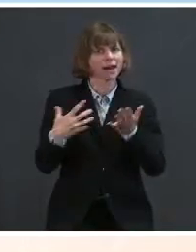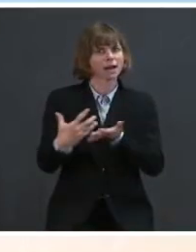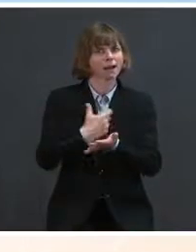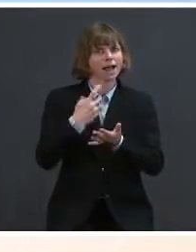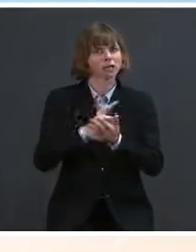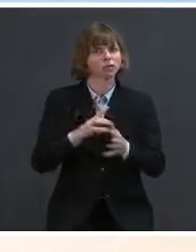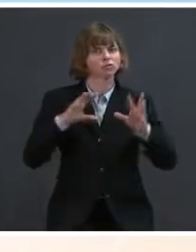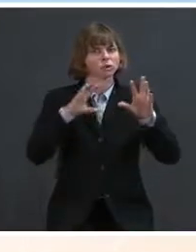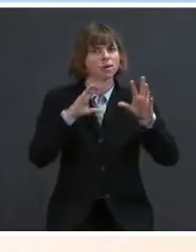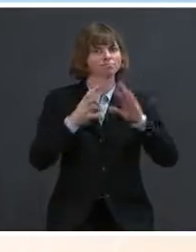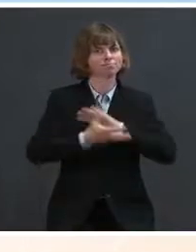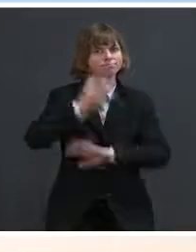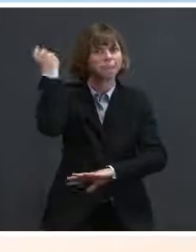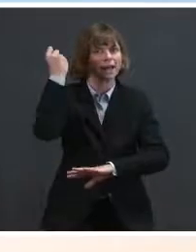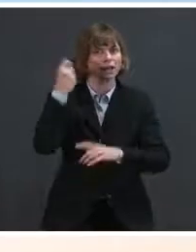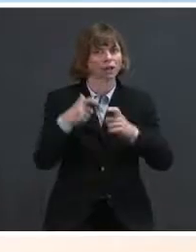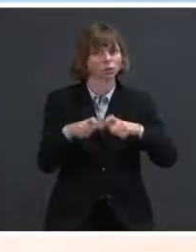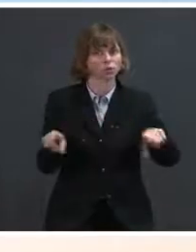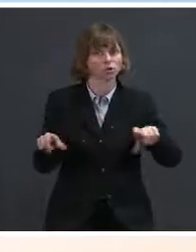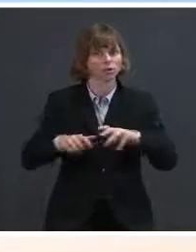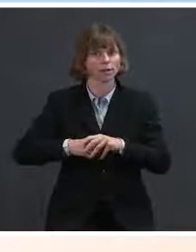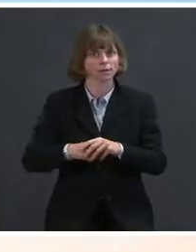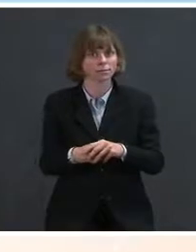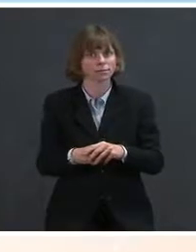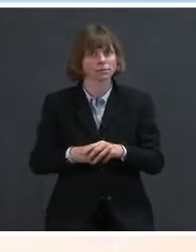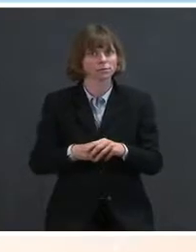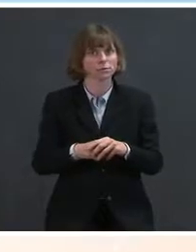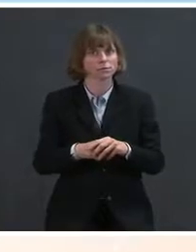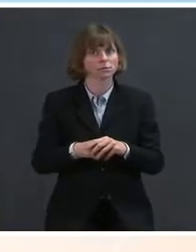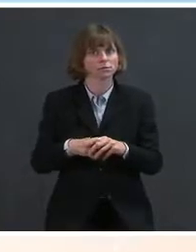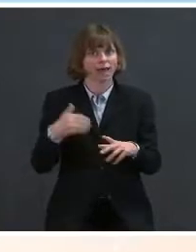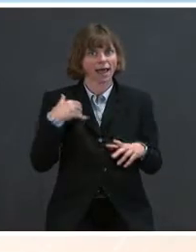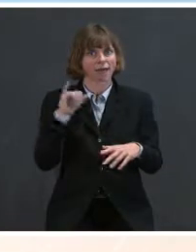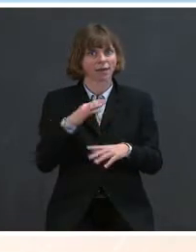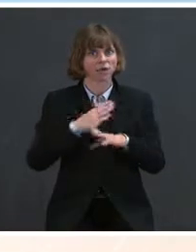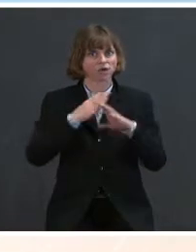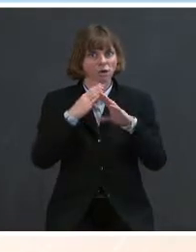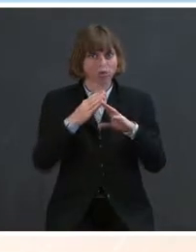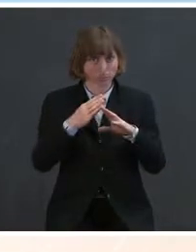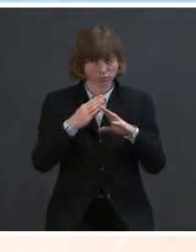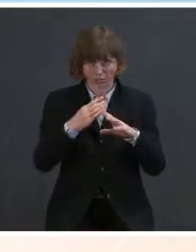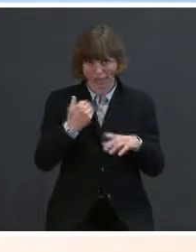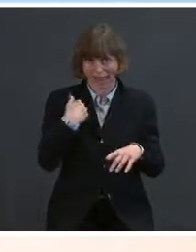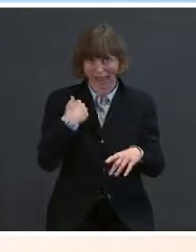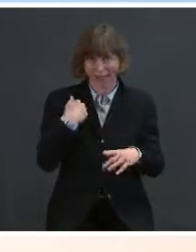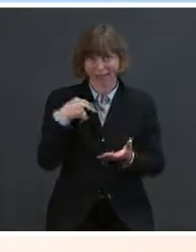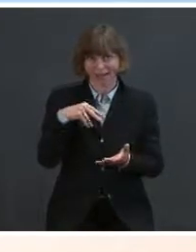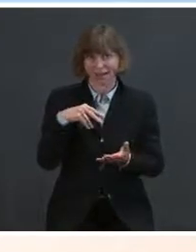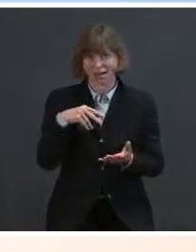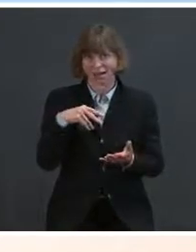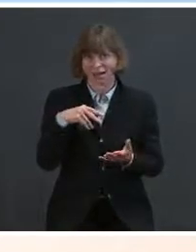of stimulus checks had such protections. Senator Ron Wyden of Oregon has a standalone bill